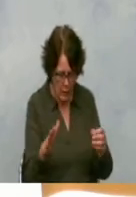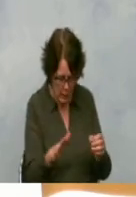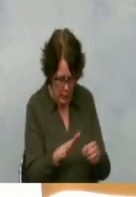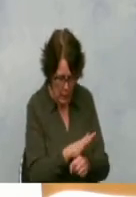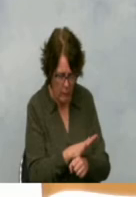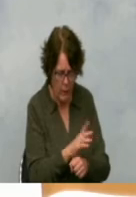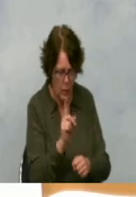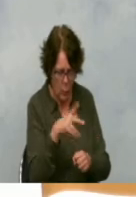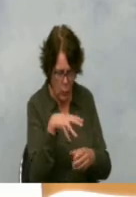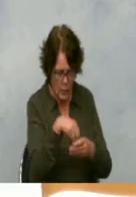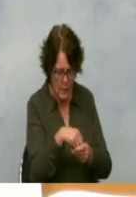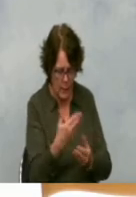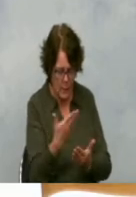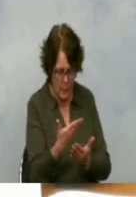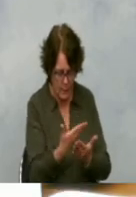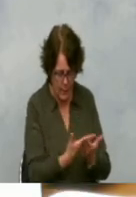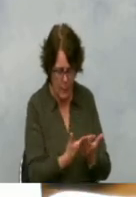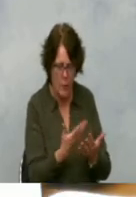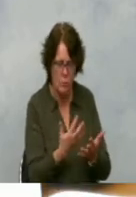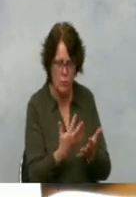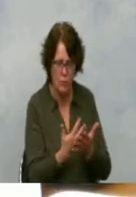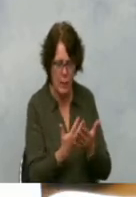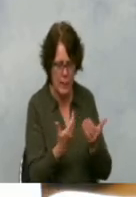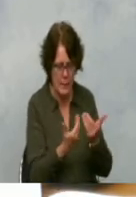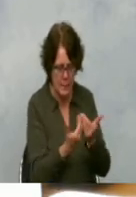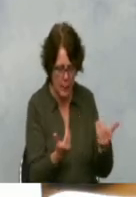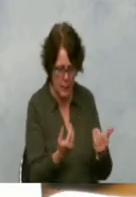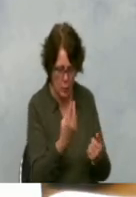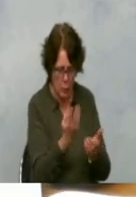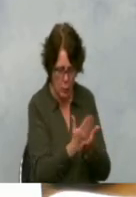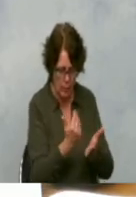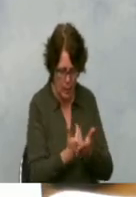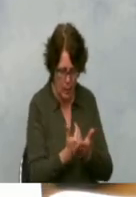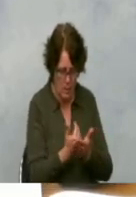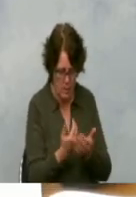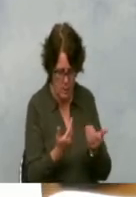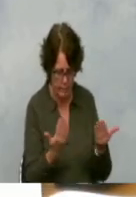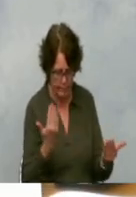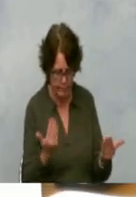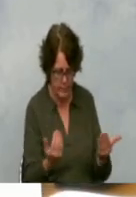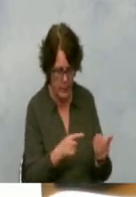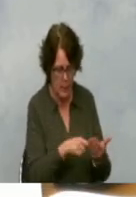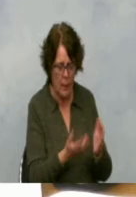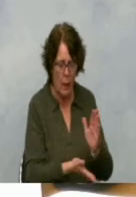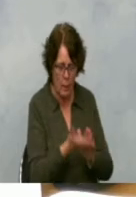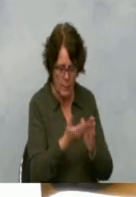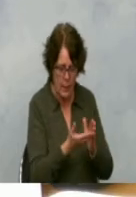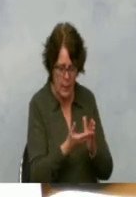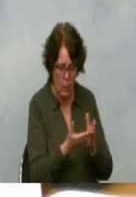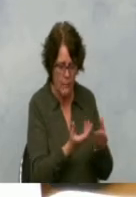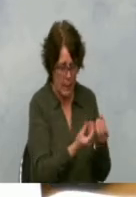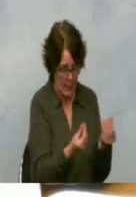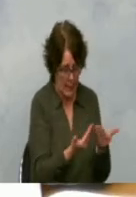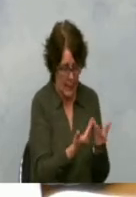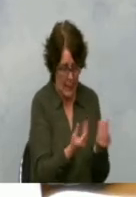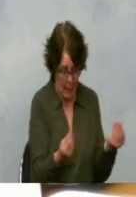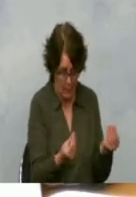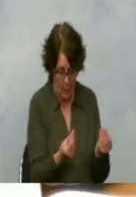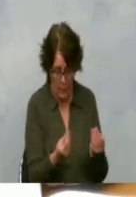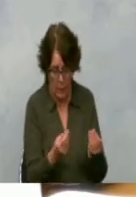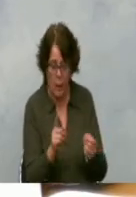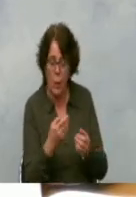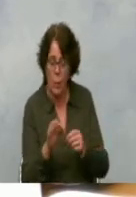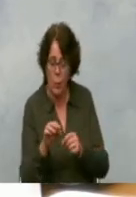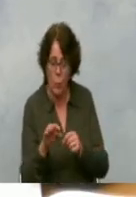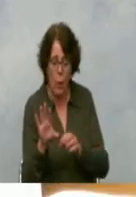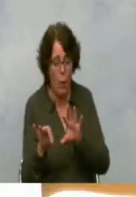what's in this paper. And it's really split into those two parts that I talked about. Update of the budget gap, the options that are there